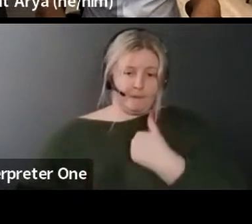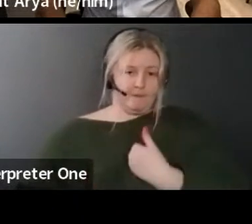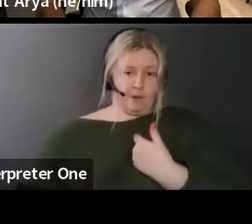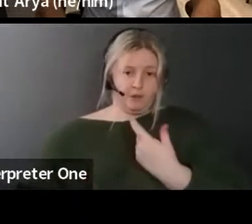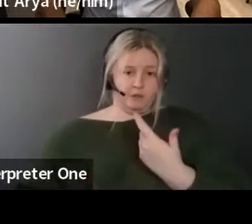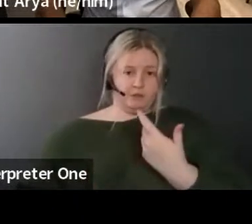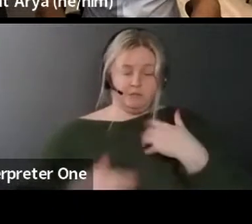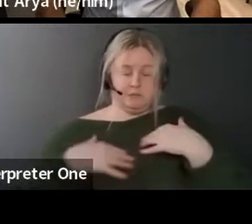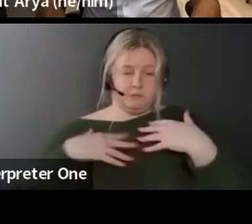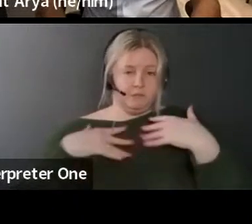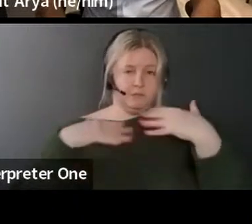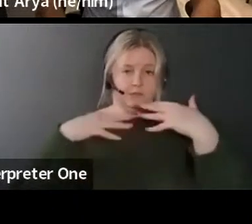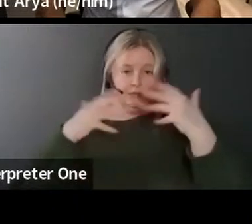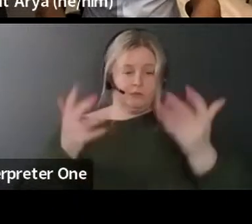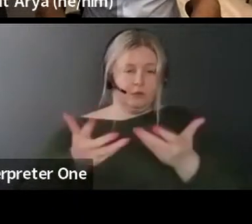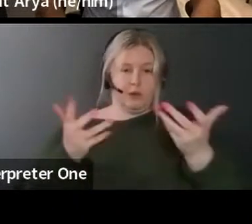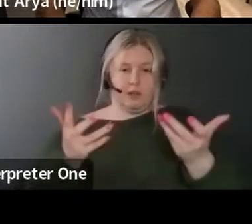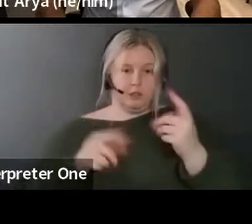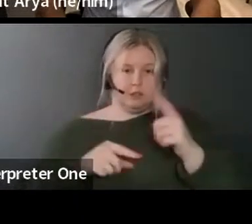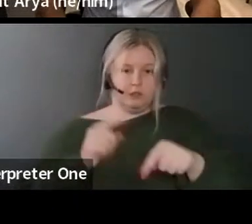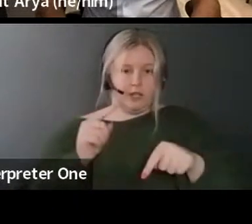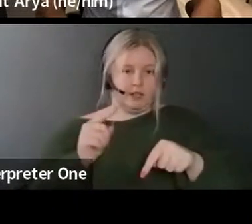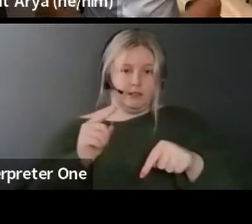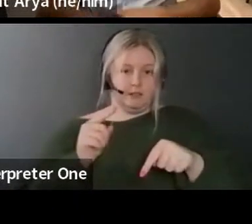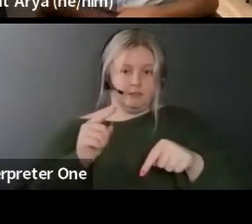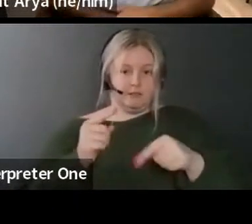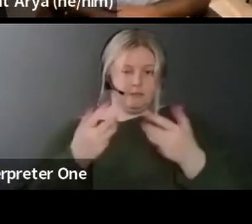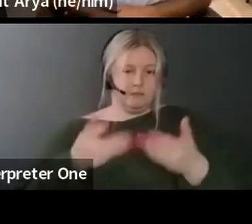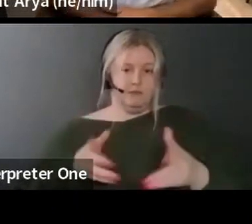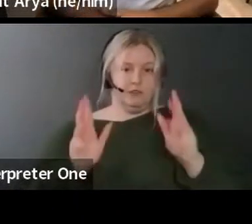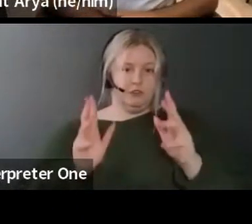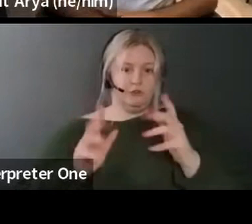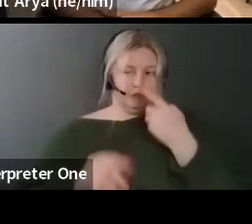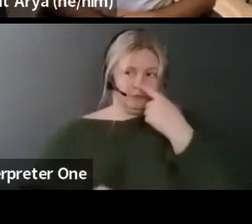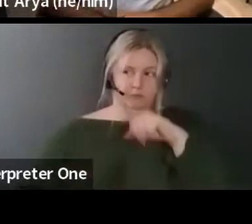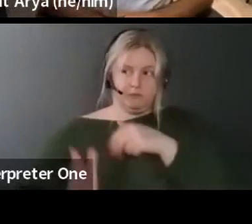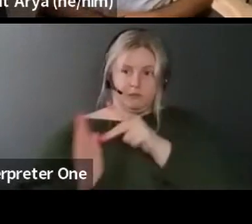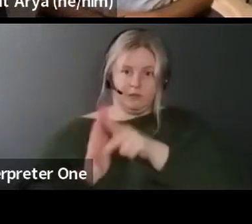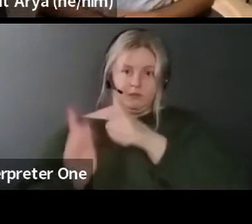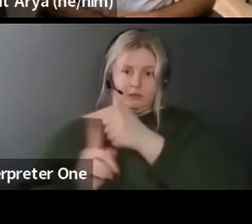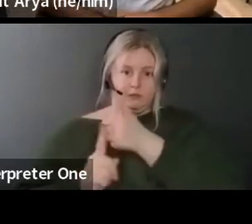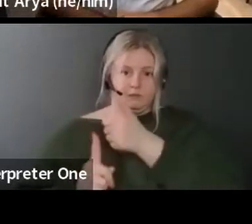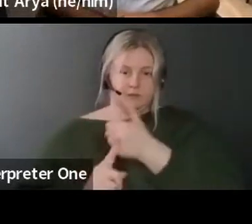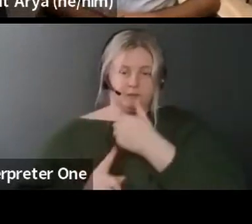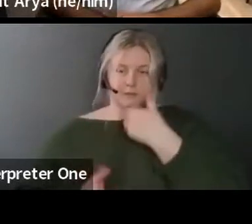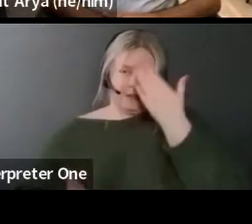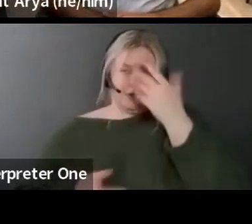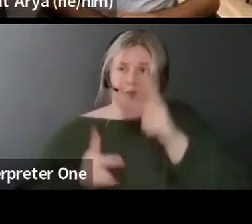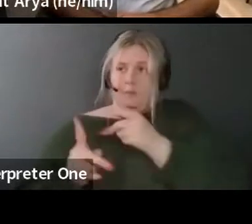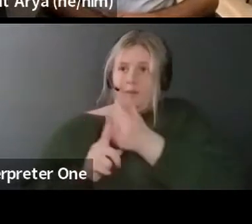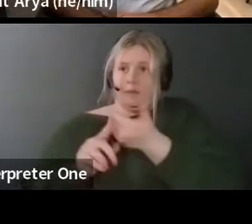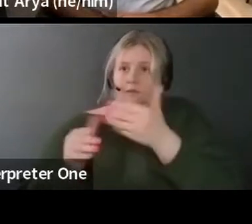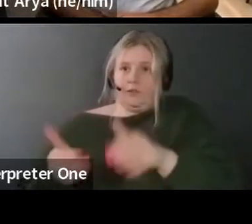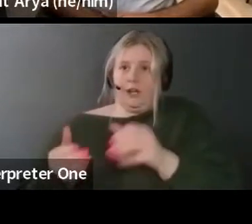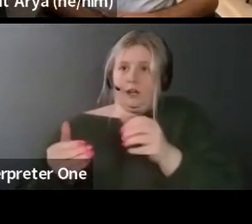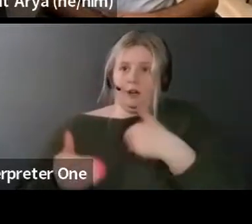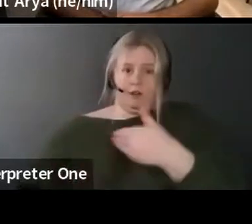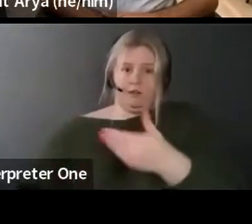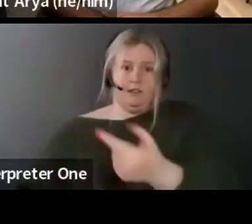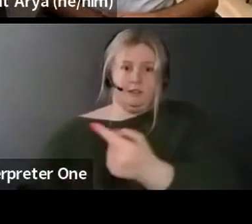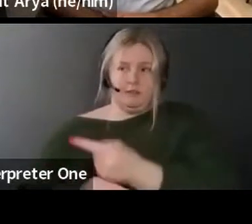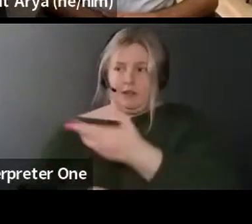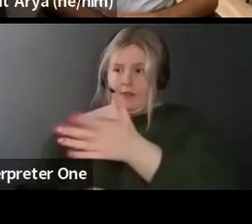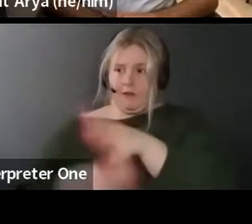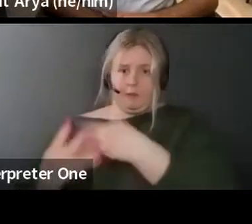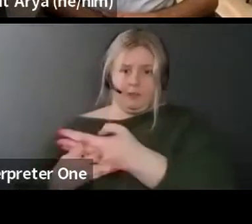and when they can't, you know, just like live, you know, when, I don't know, they just, folks take their life a lot of times, you know, in